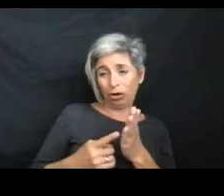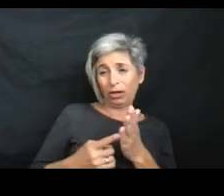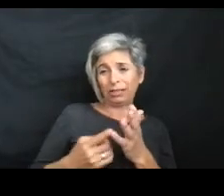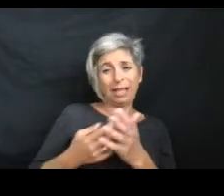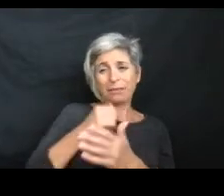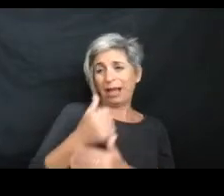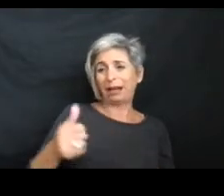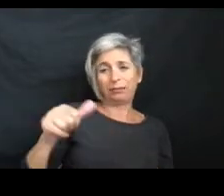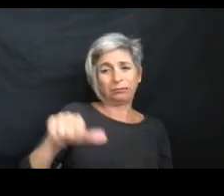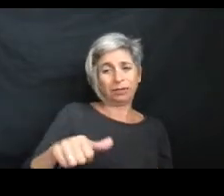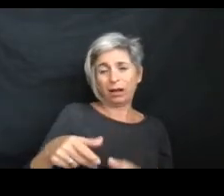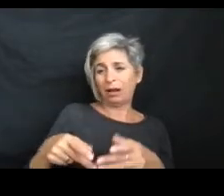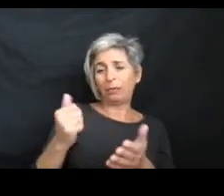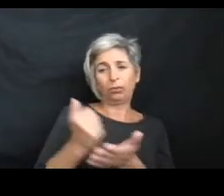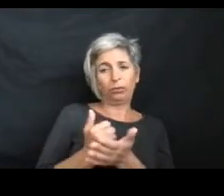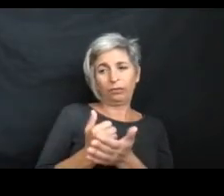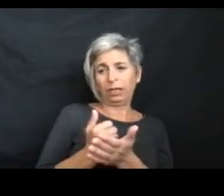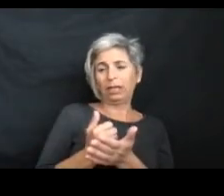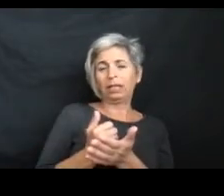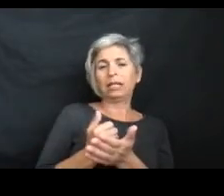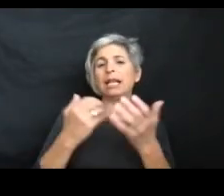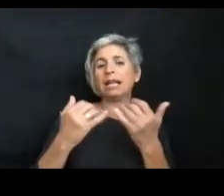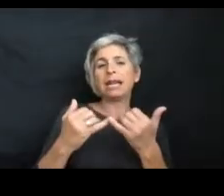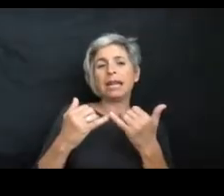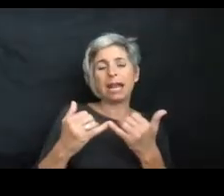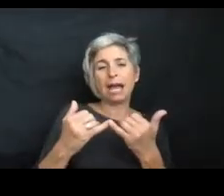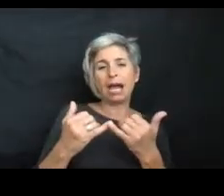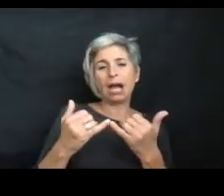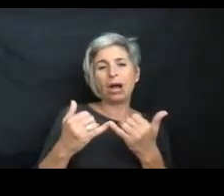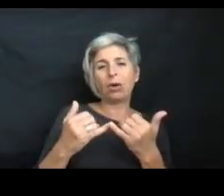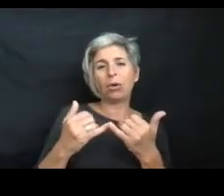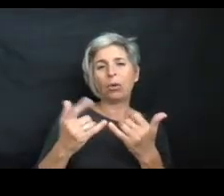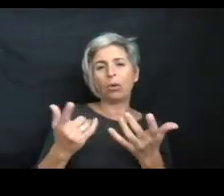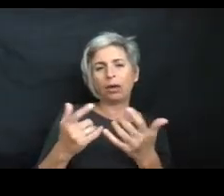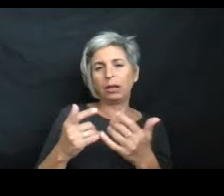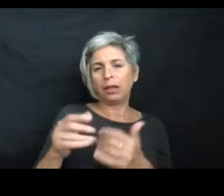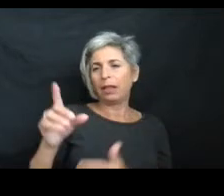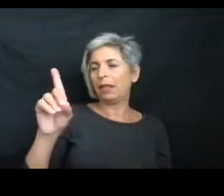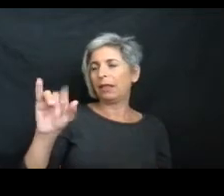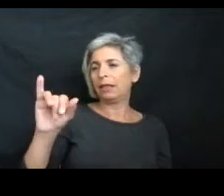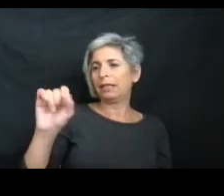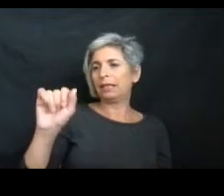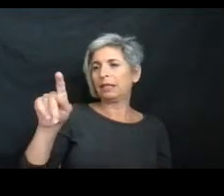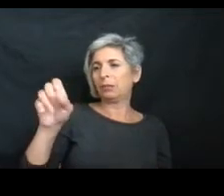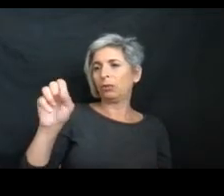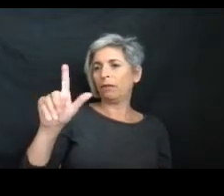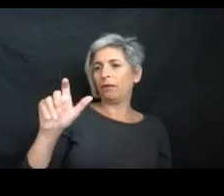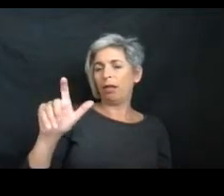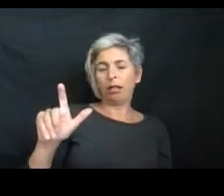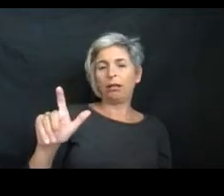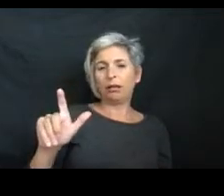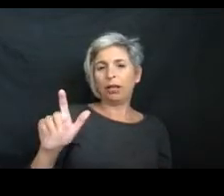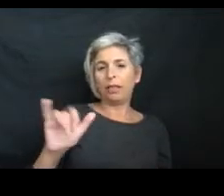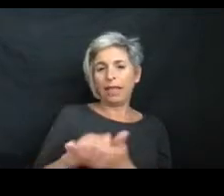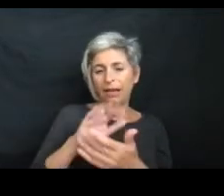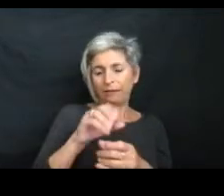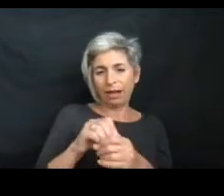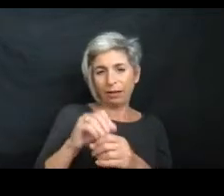it. And now we're picking it up on the disapproval flow because that involves our